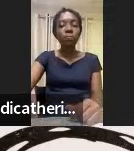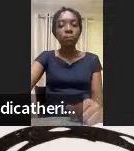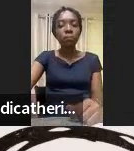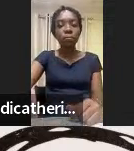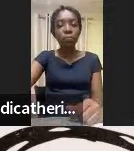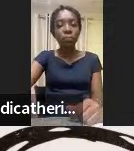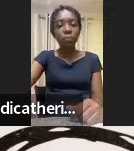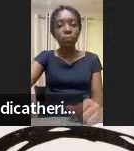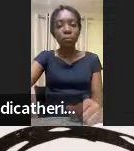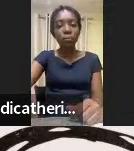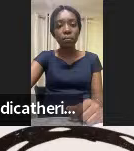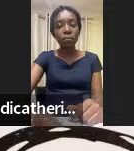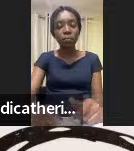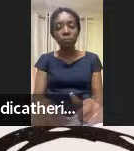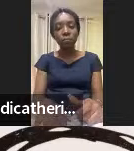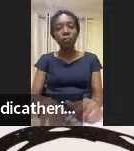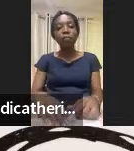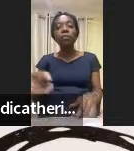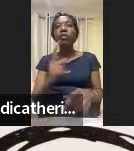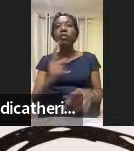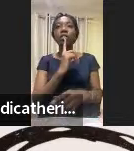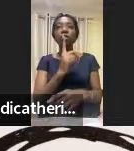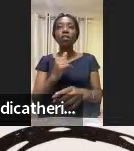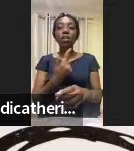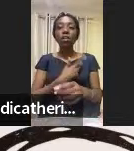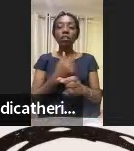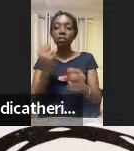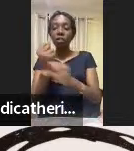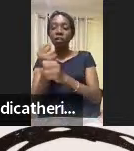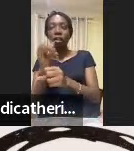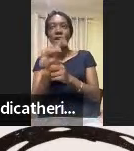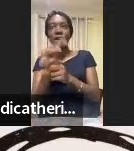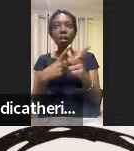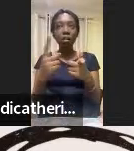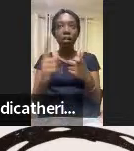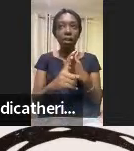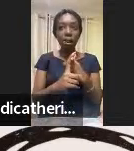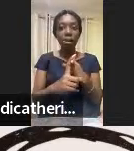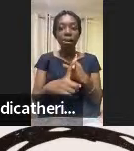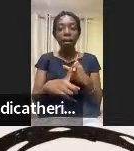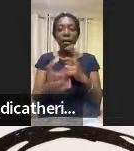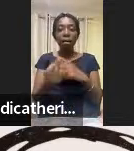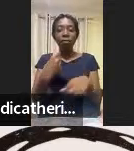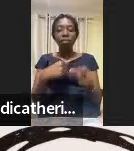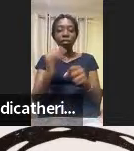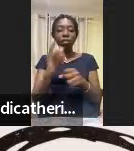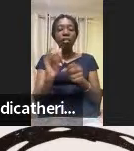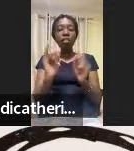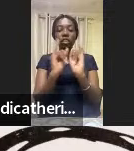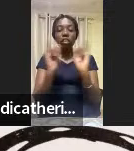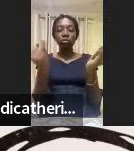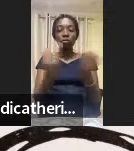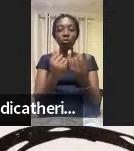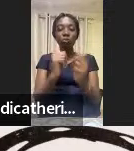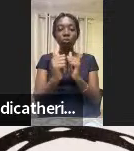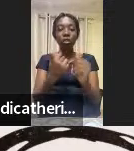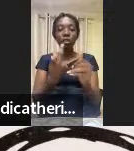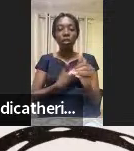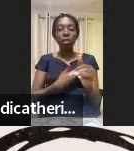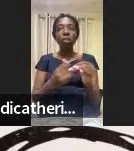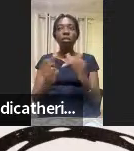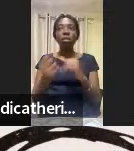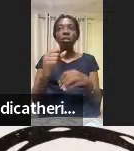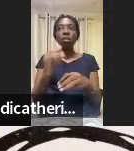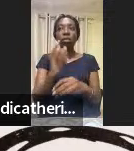Thank you, Grace. And I think it's unfortunate that at this age and era, we have institutions who don't see the value of training and